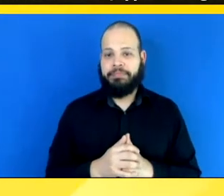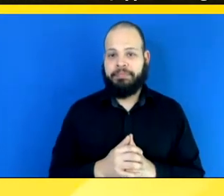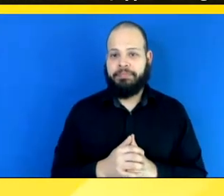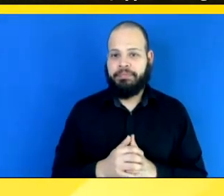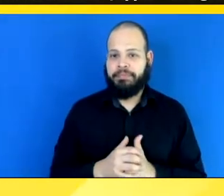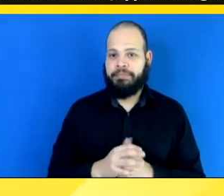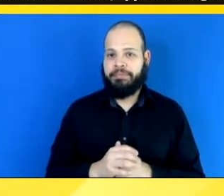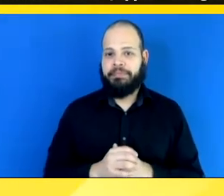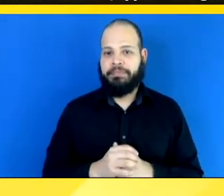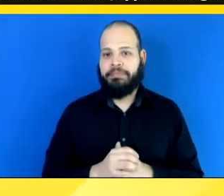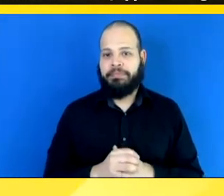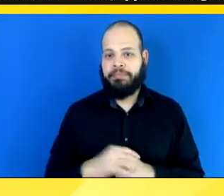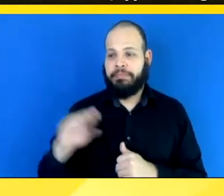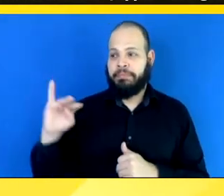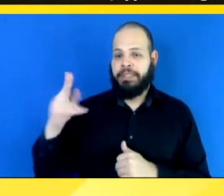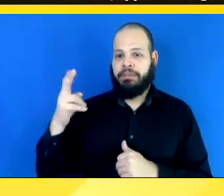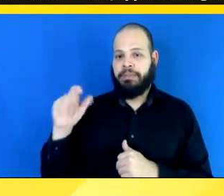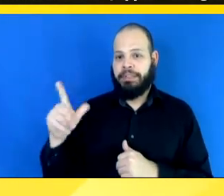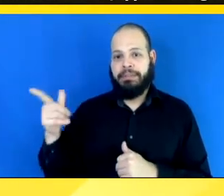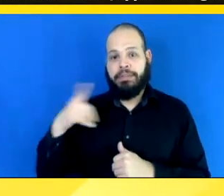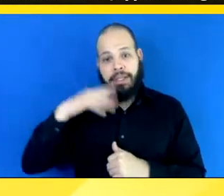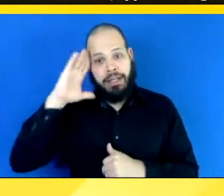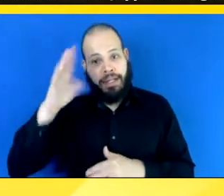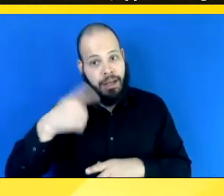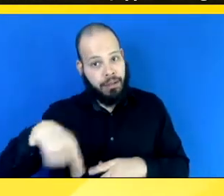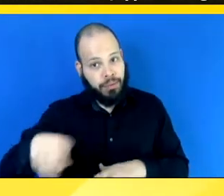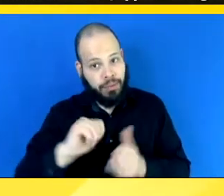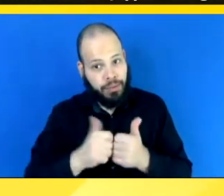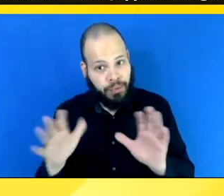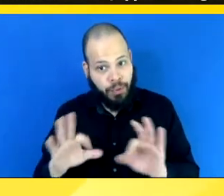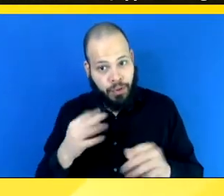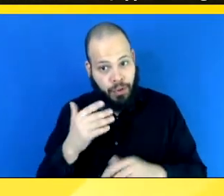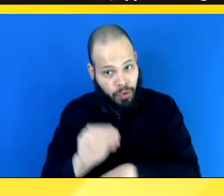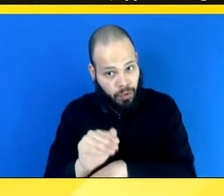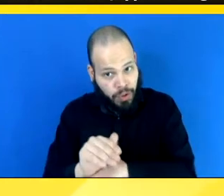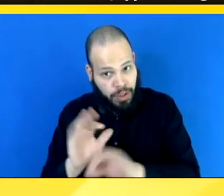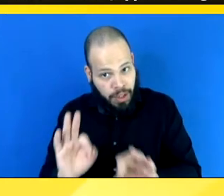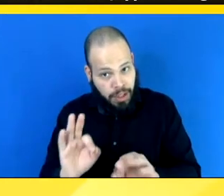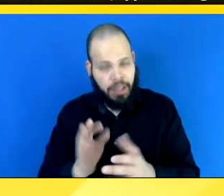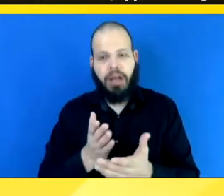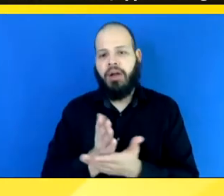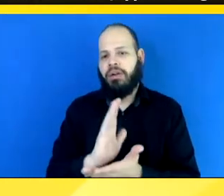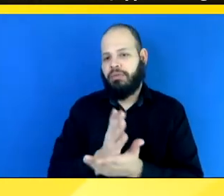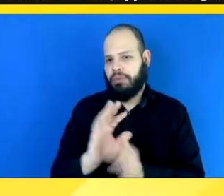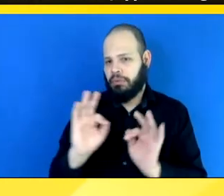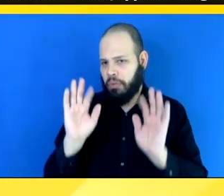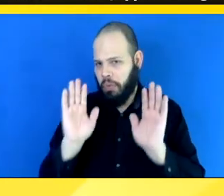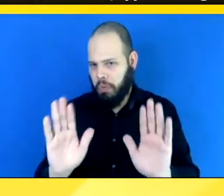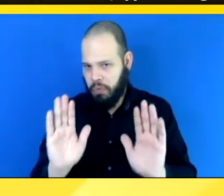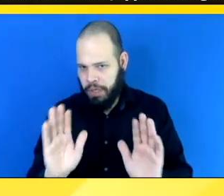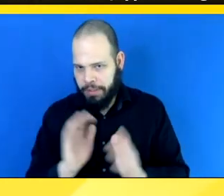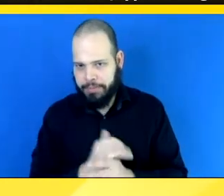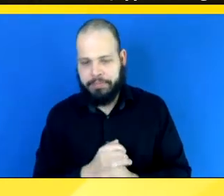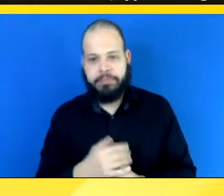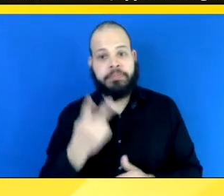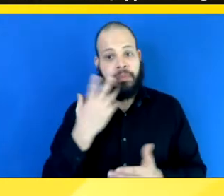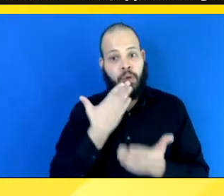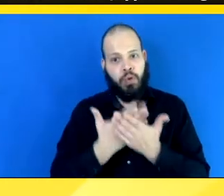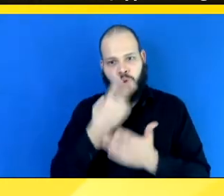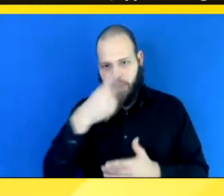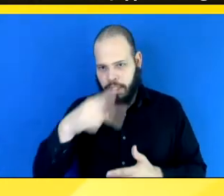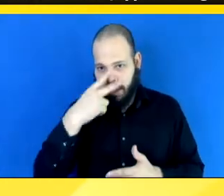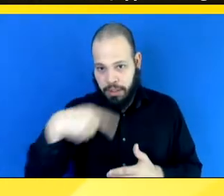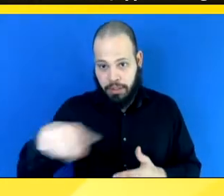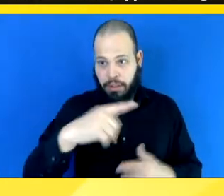How y'all doing this evening? All right. It's great to see everybody's coming out to support the movement that